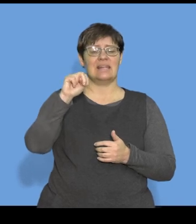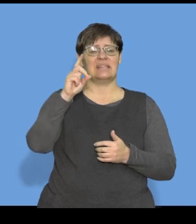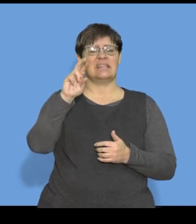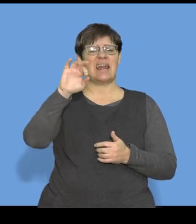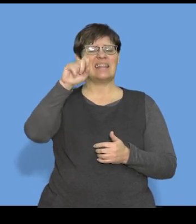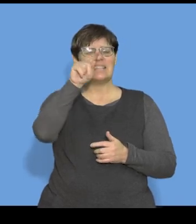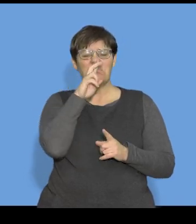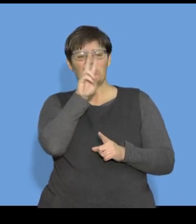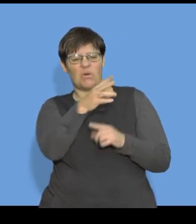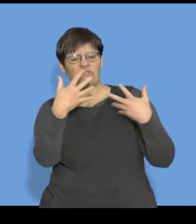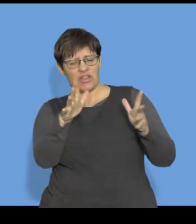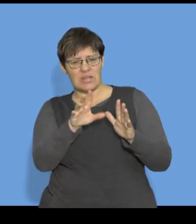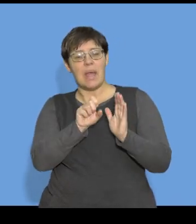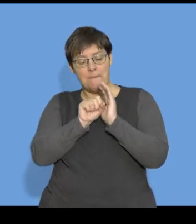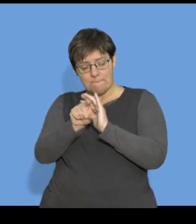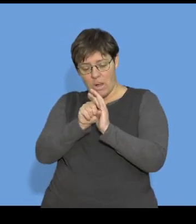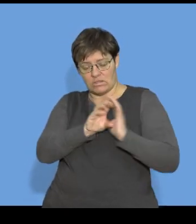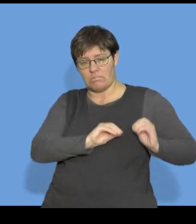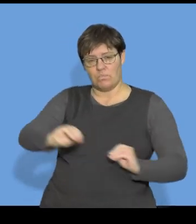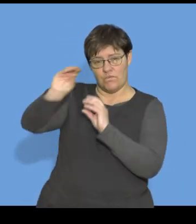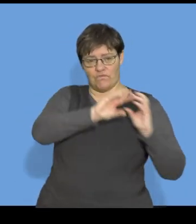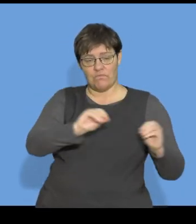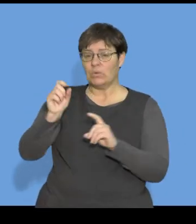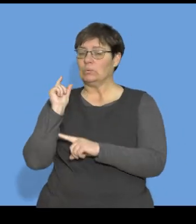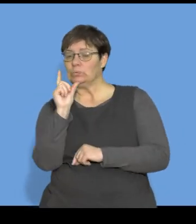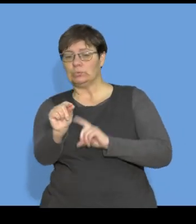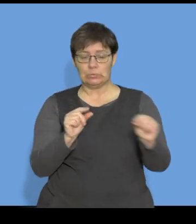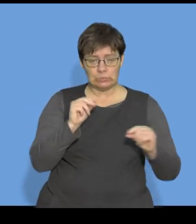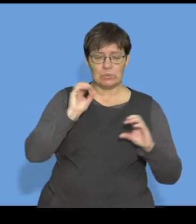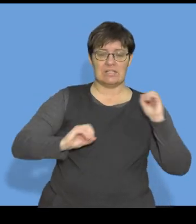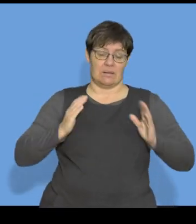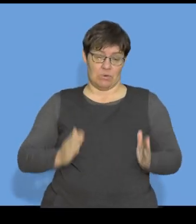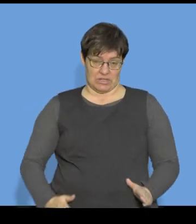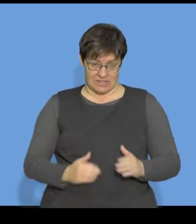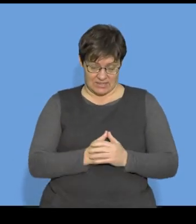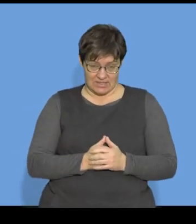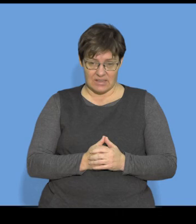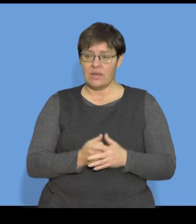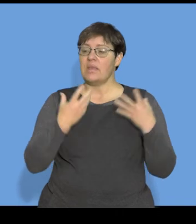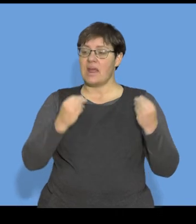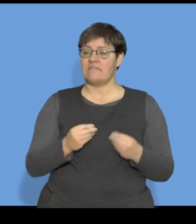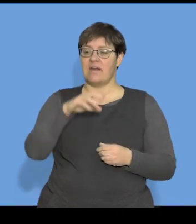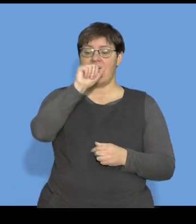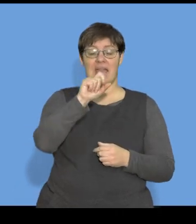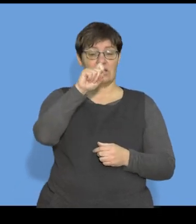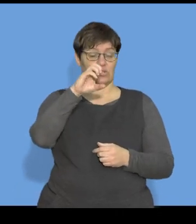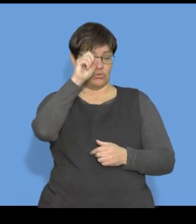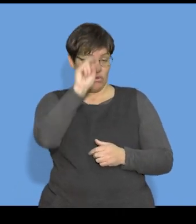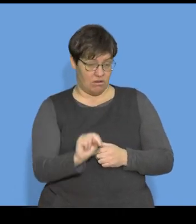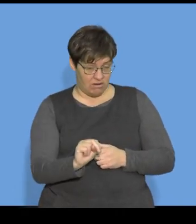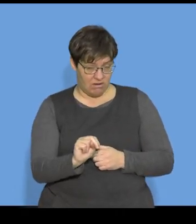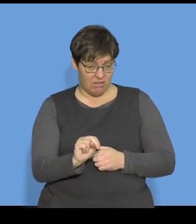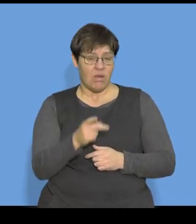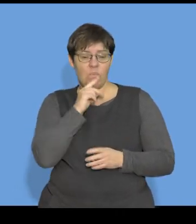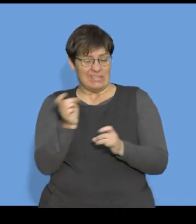at the beginning. They carry the impulses to the cells, cell body. And we've got the axon that we talked to